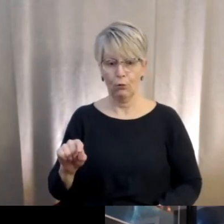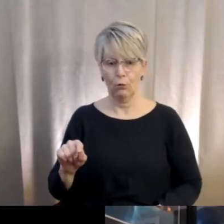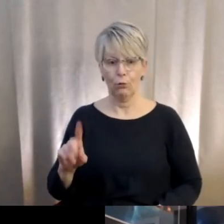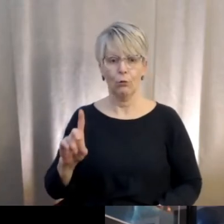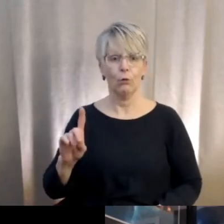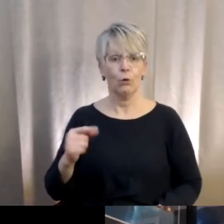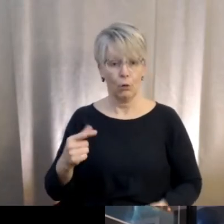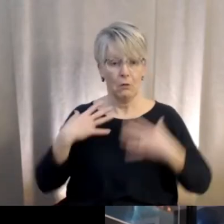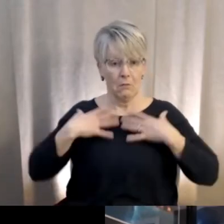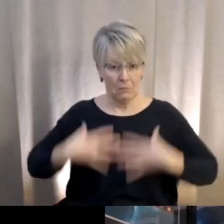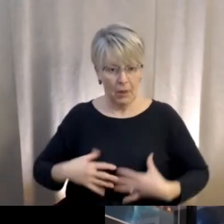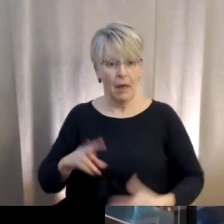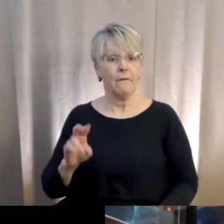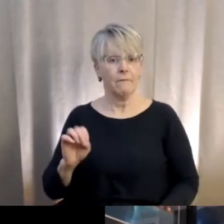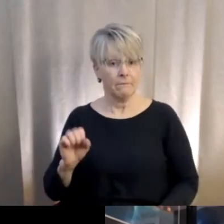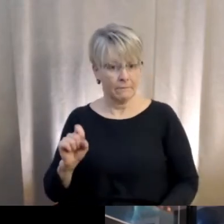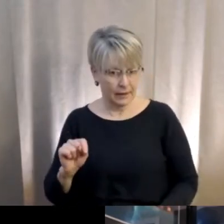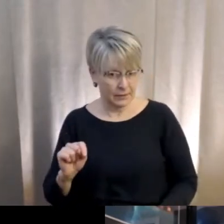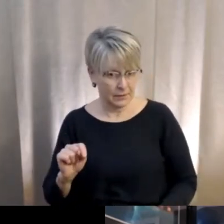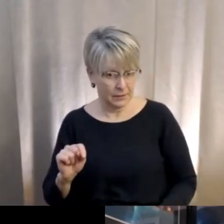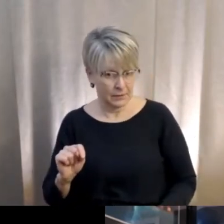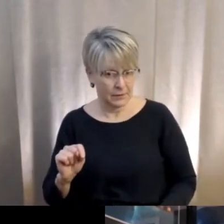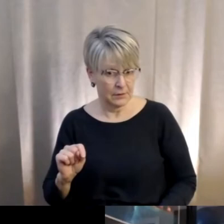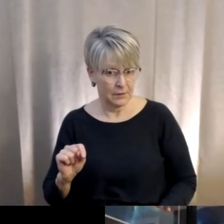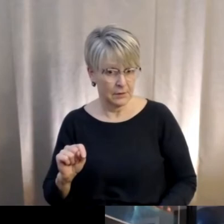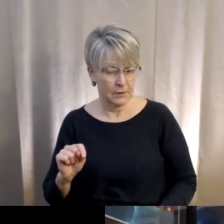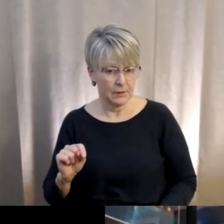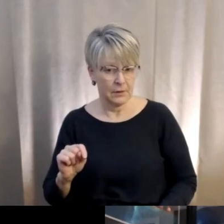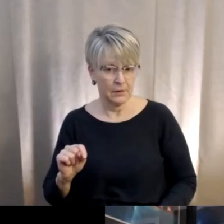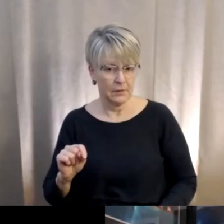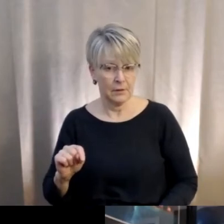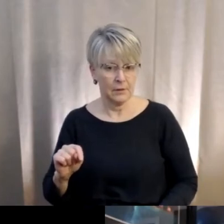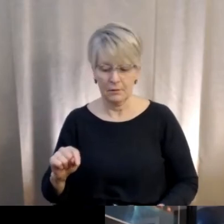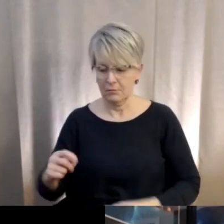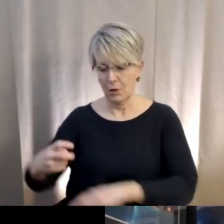the dog is vested, but is not. Like you're down to eat or something.